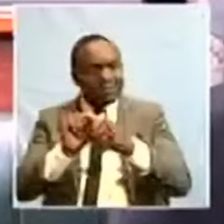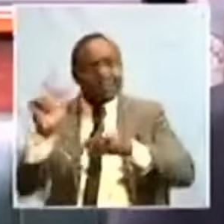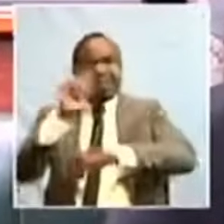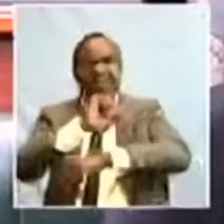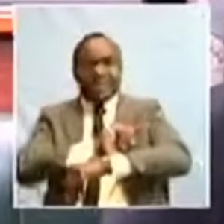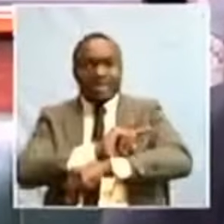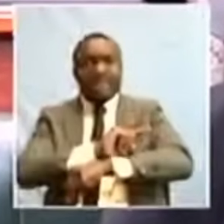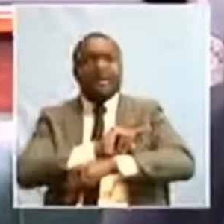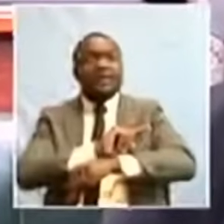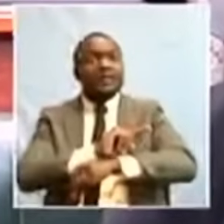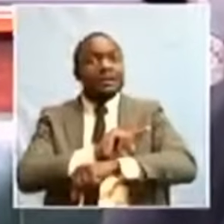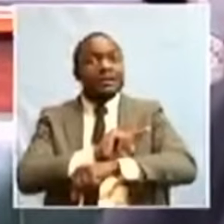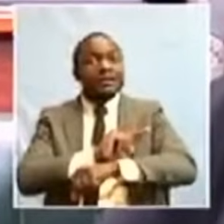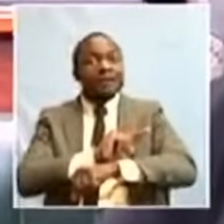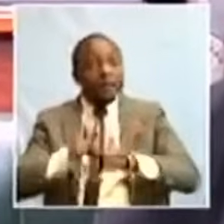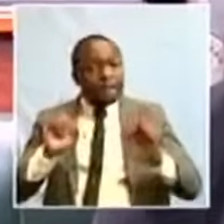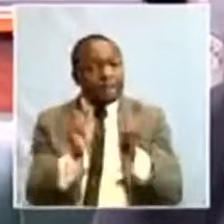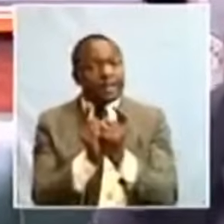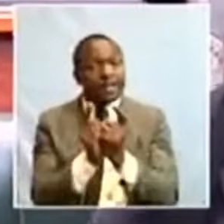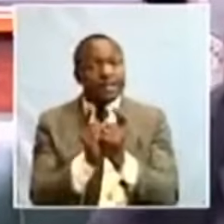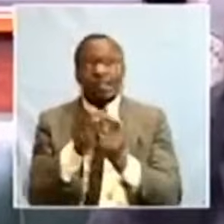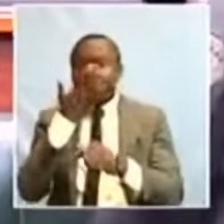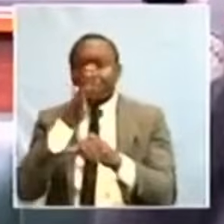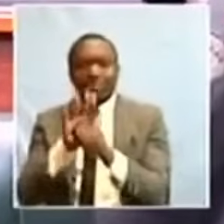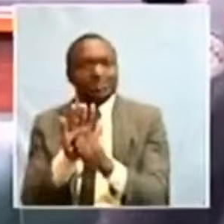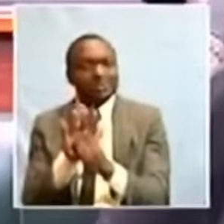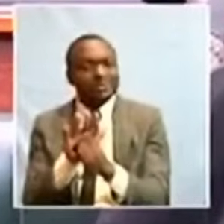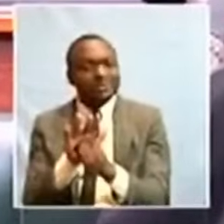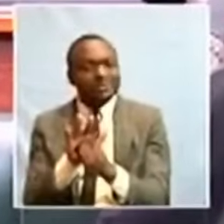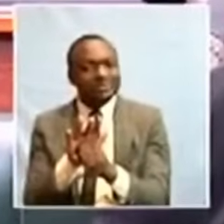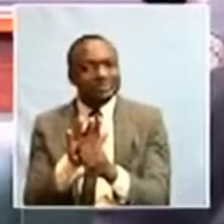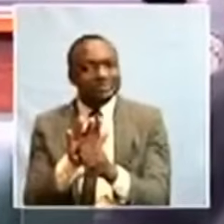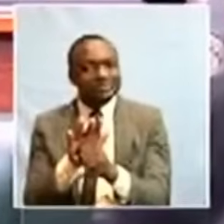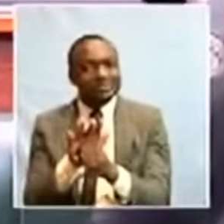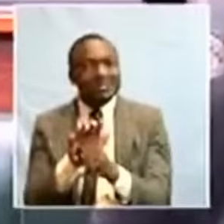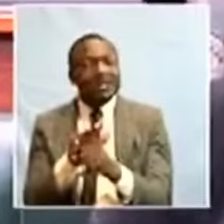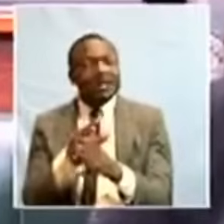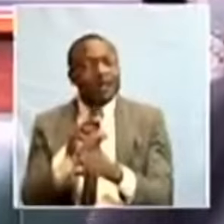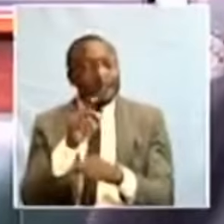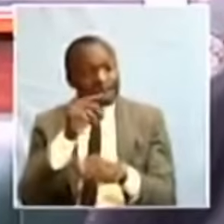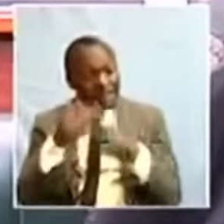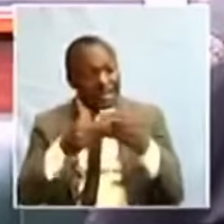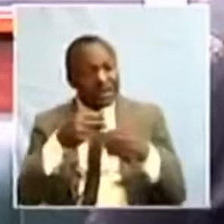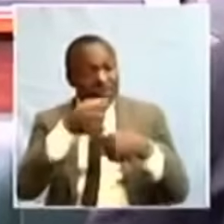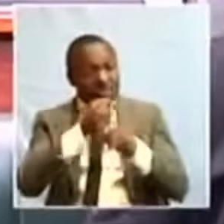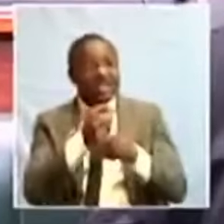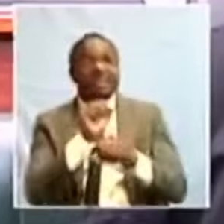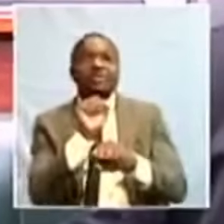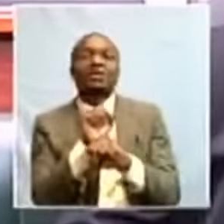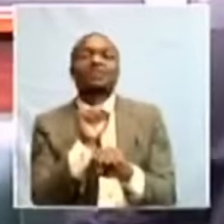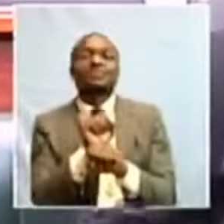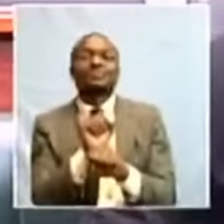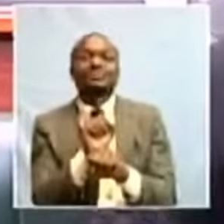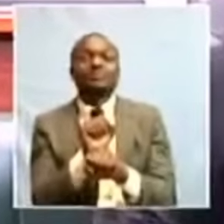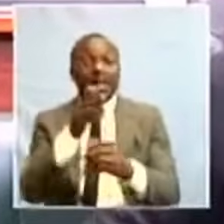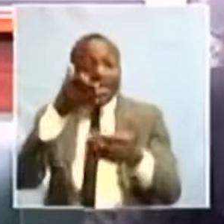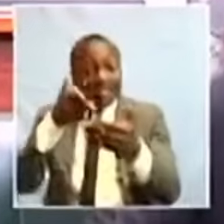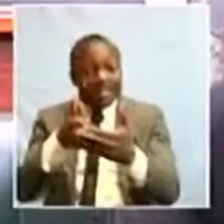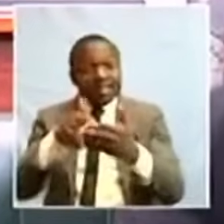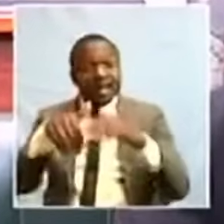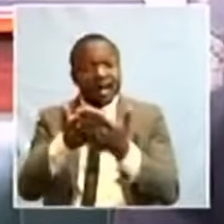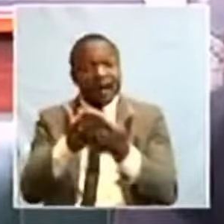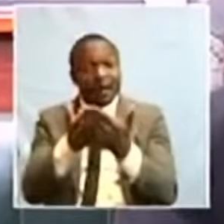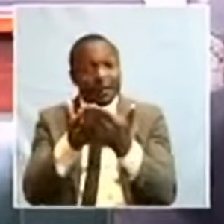in meeting our own promises. That we are creating jobs, sir. This is how you